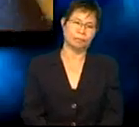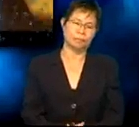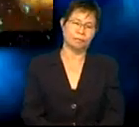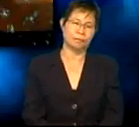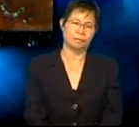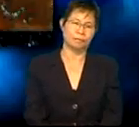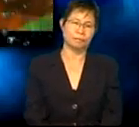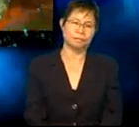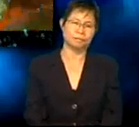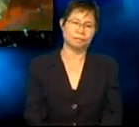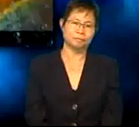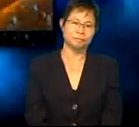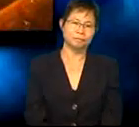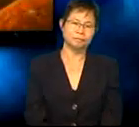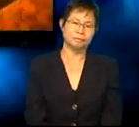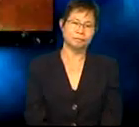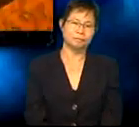The 5 cubic centimeter.